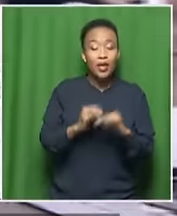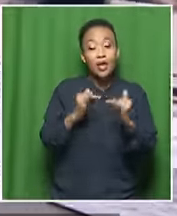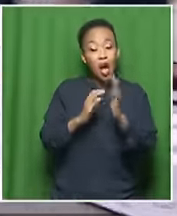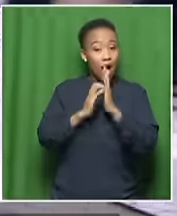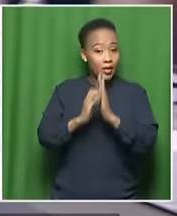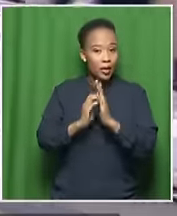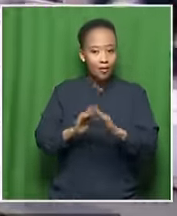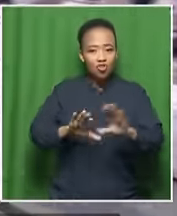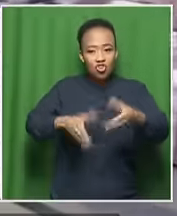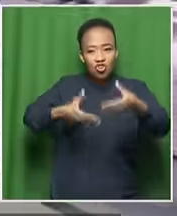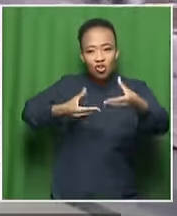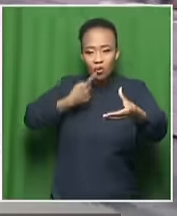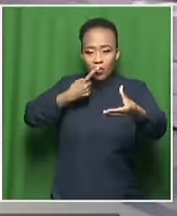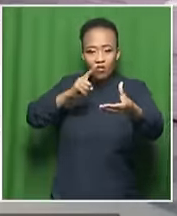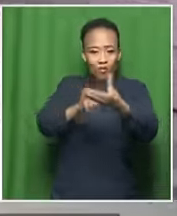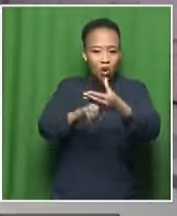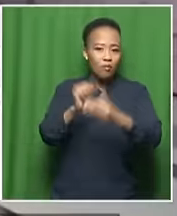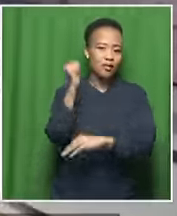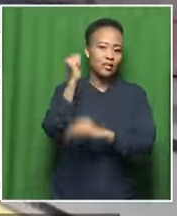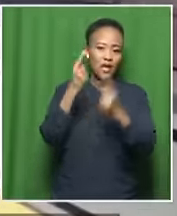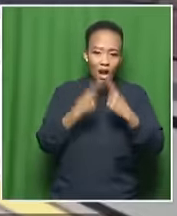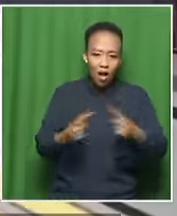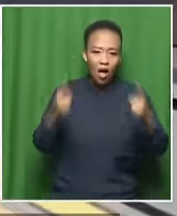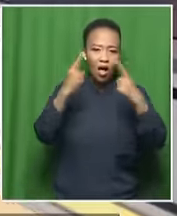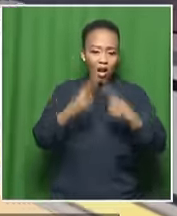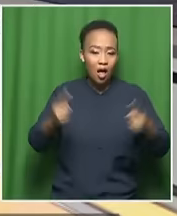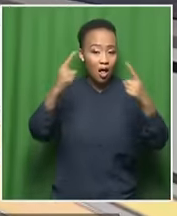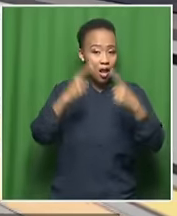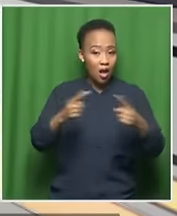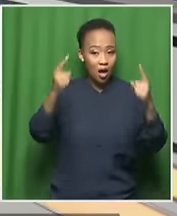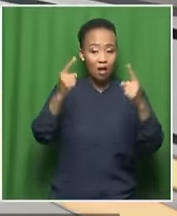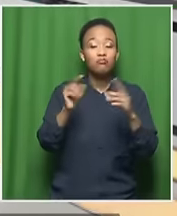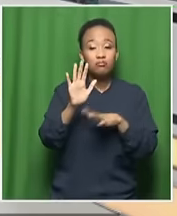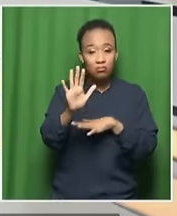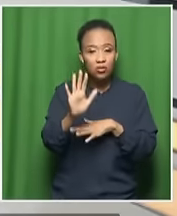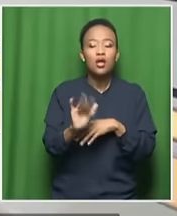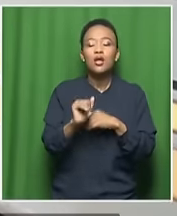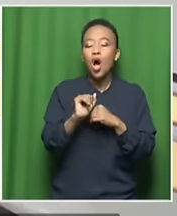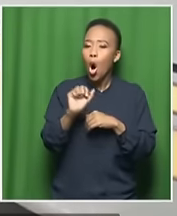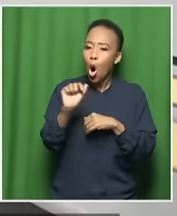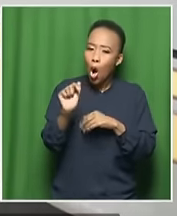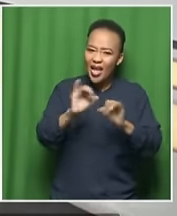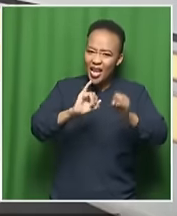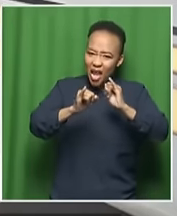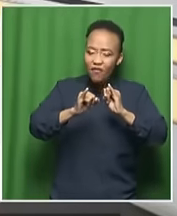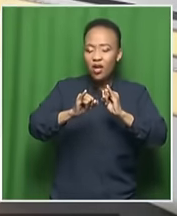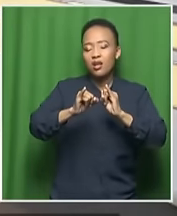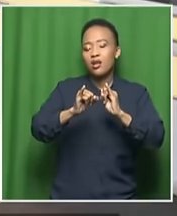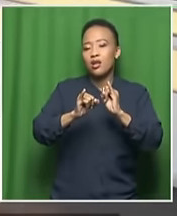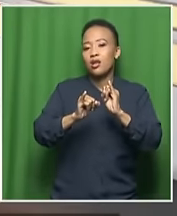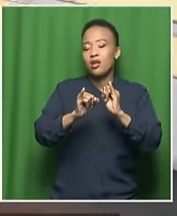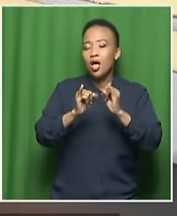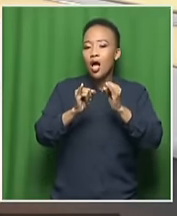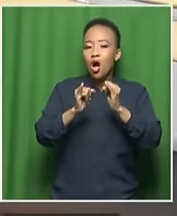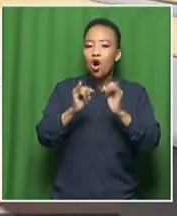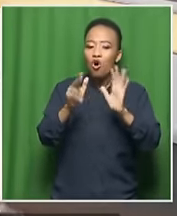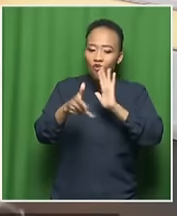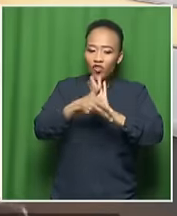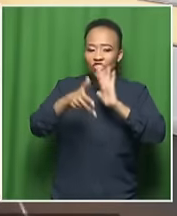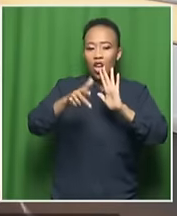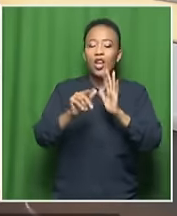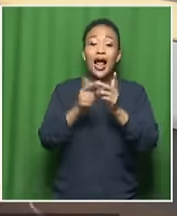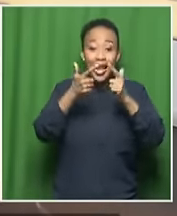instance, the manifesto was in all 11 written official languages, as well as a sign